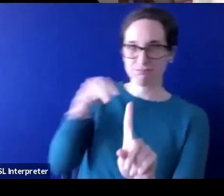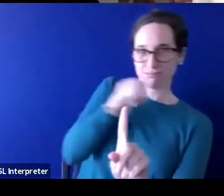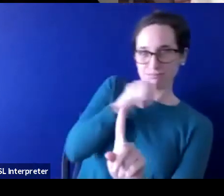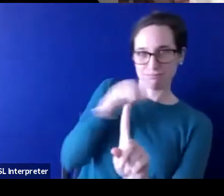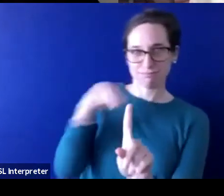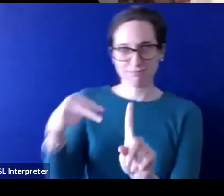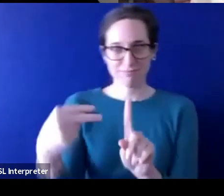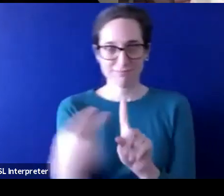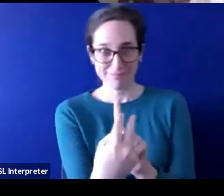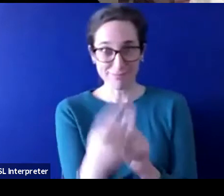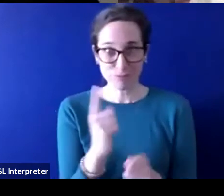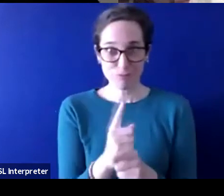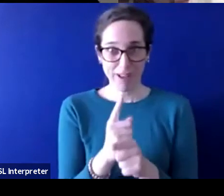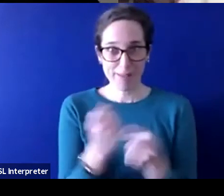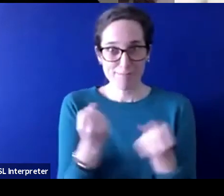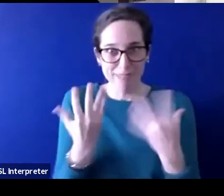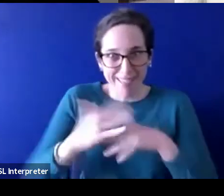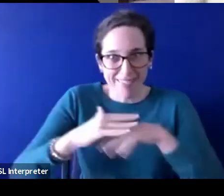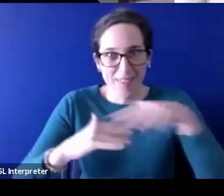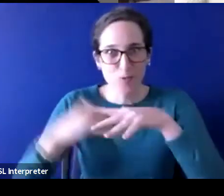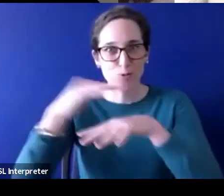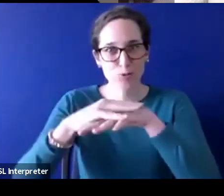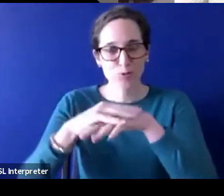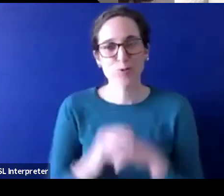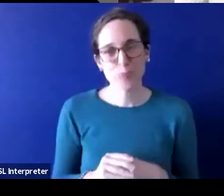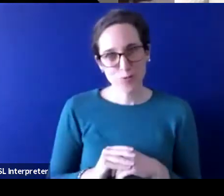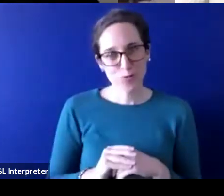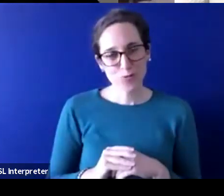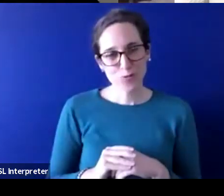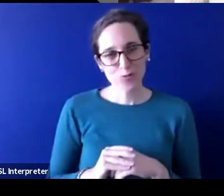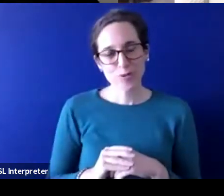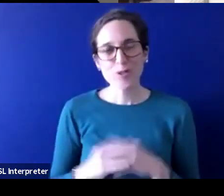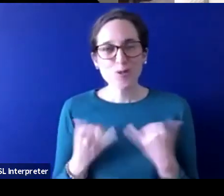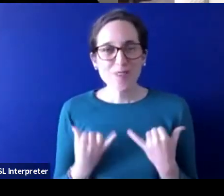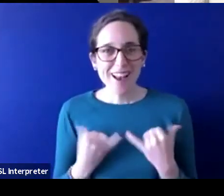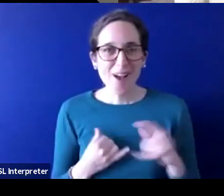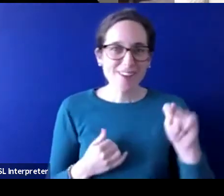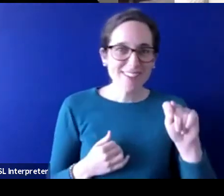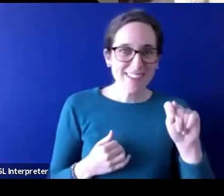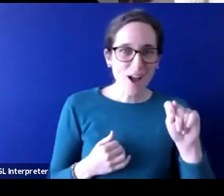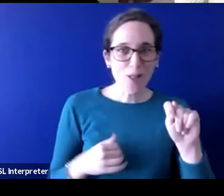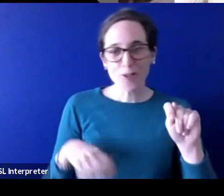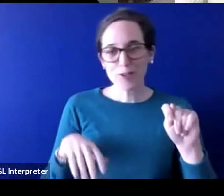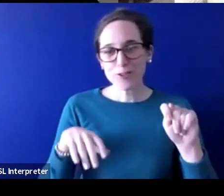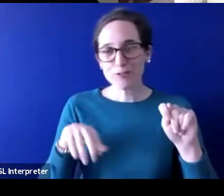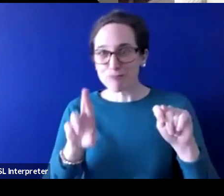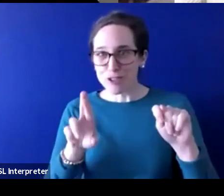on, you know, if you could go talk to Jack from Twitter now,